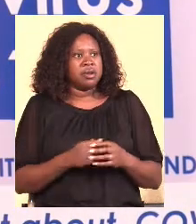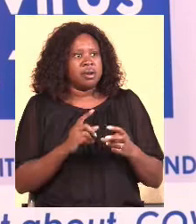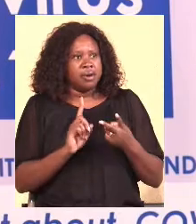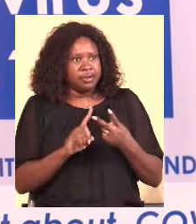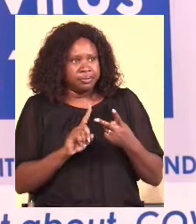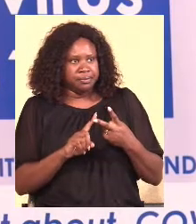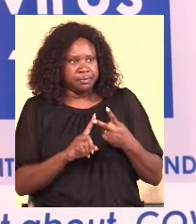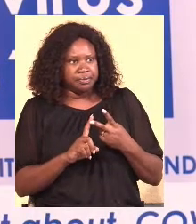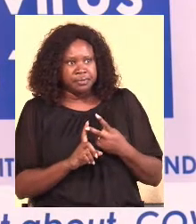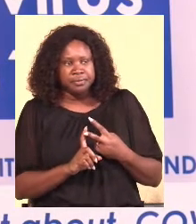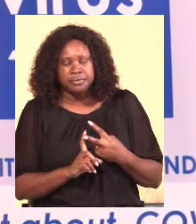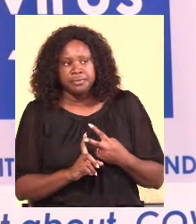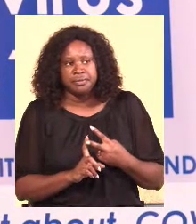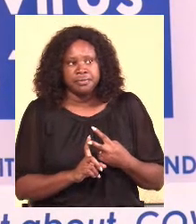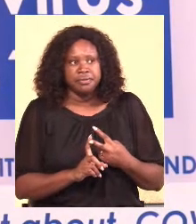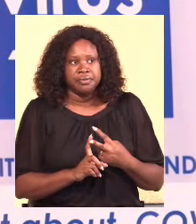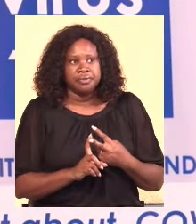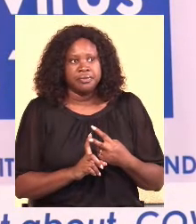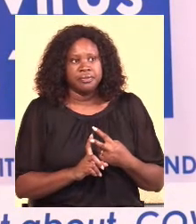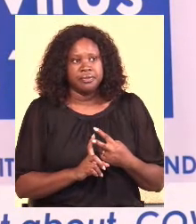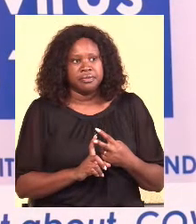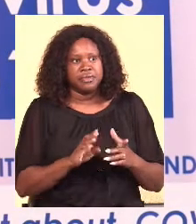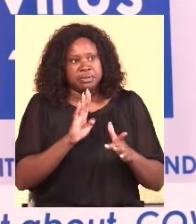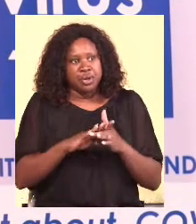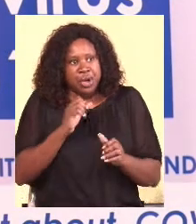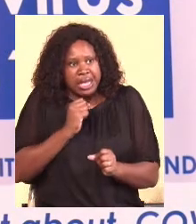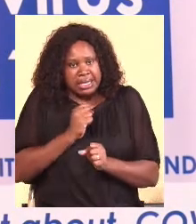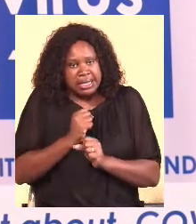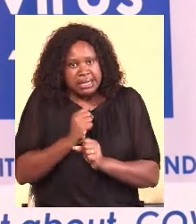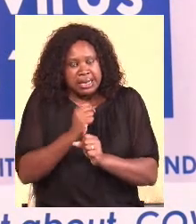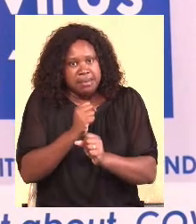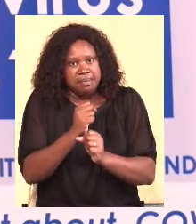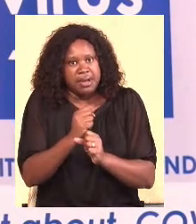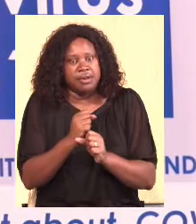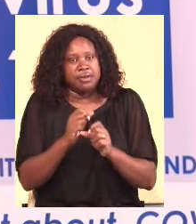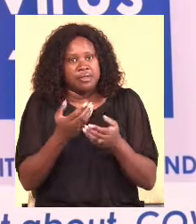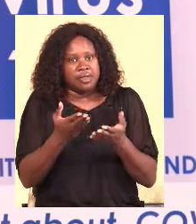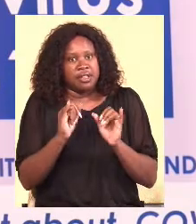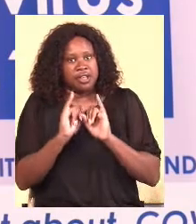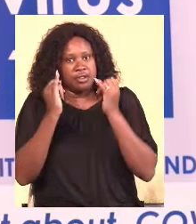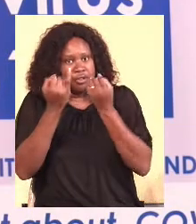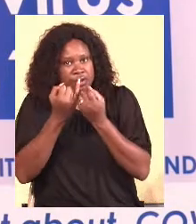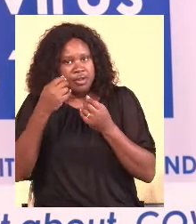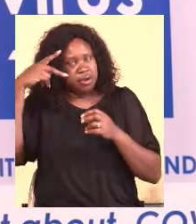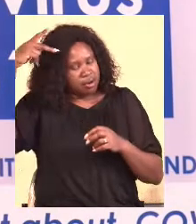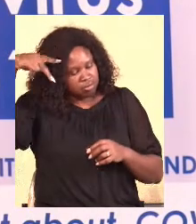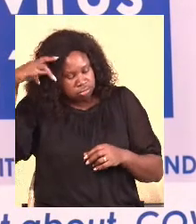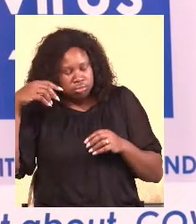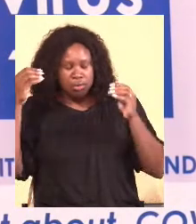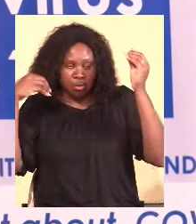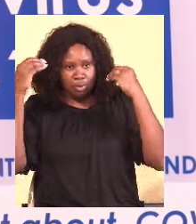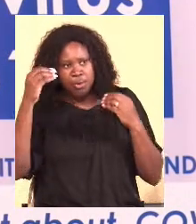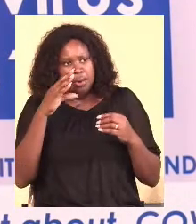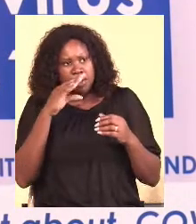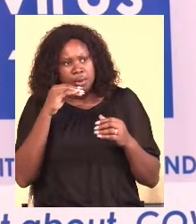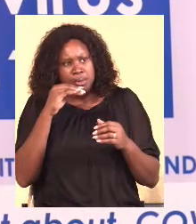a second part of that question is that in terms of sustainability of these tertiary institutions like NAST and UNAM were already crying over